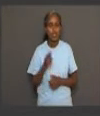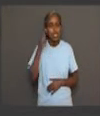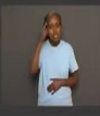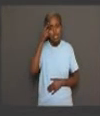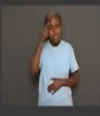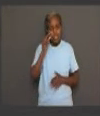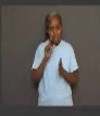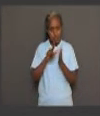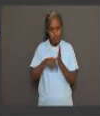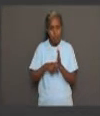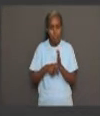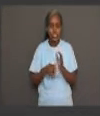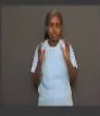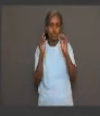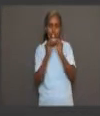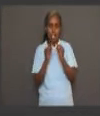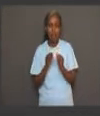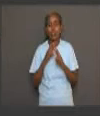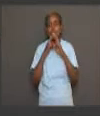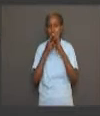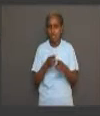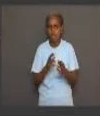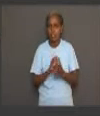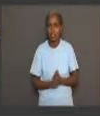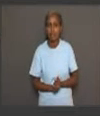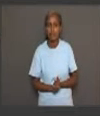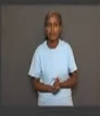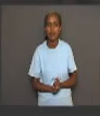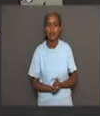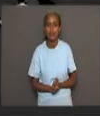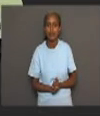a few minutes to calculate the answers.